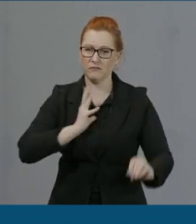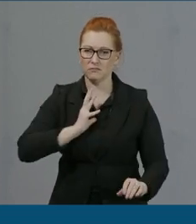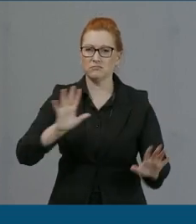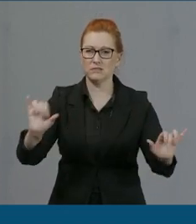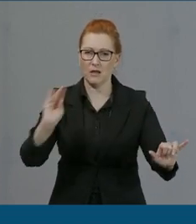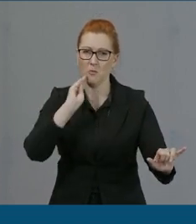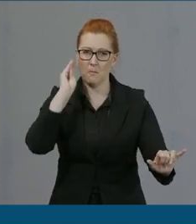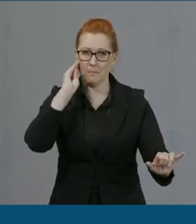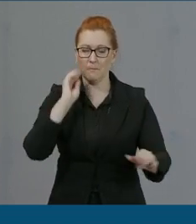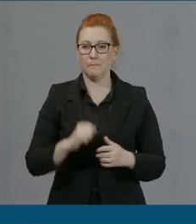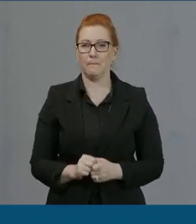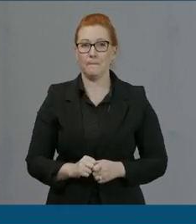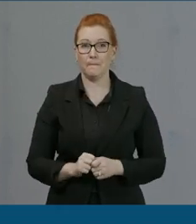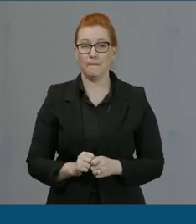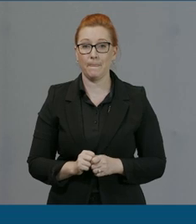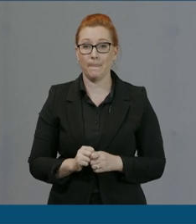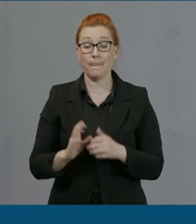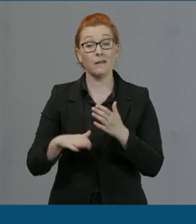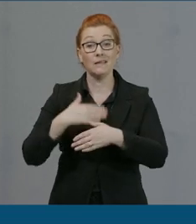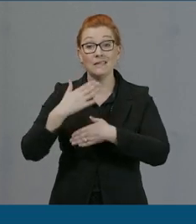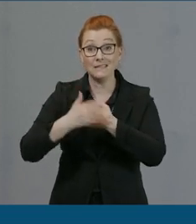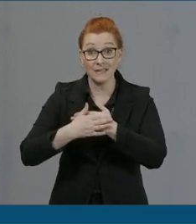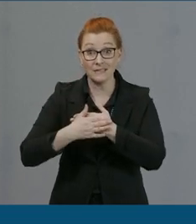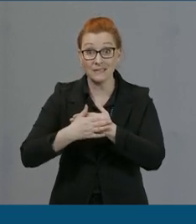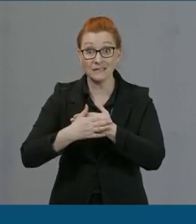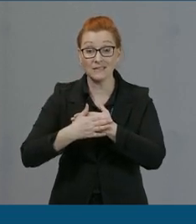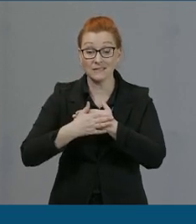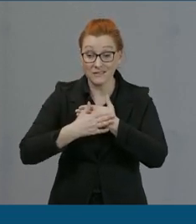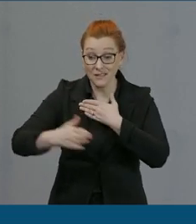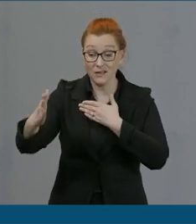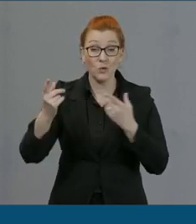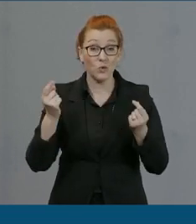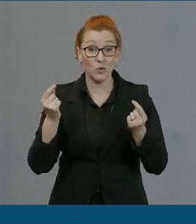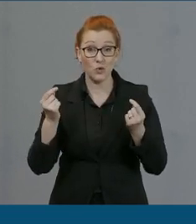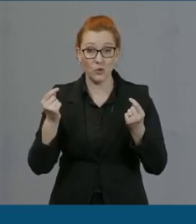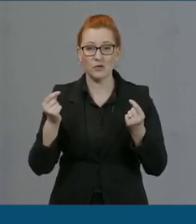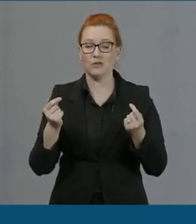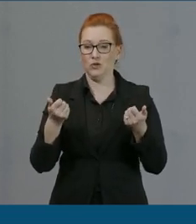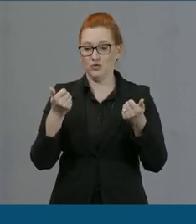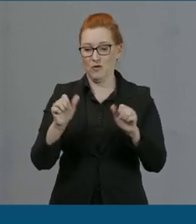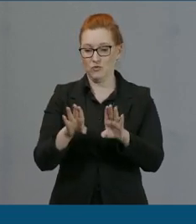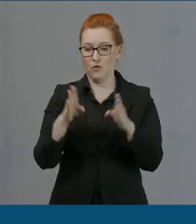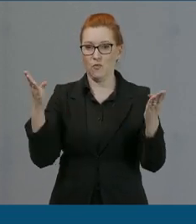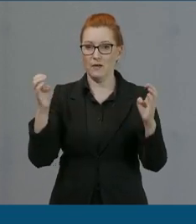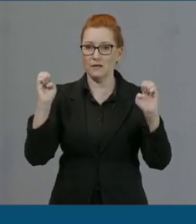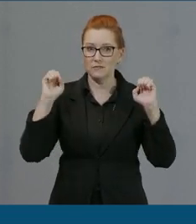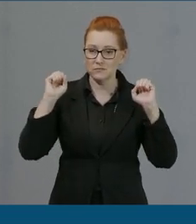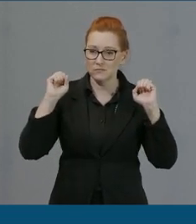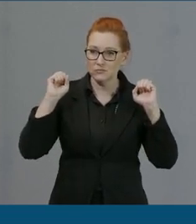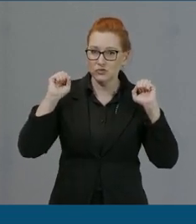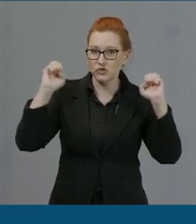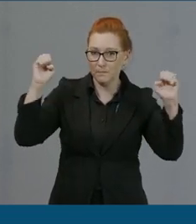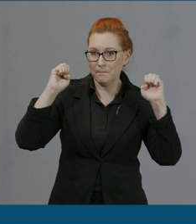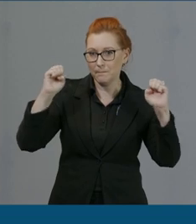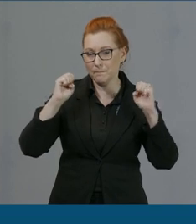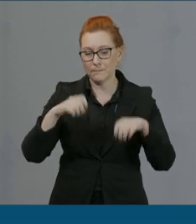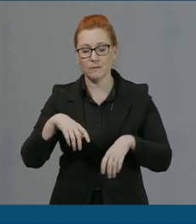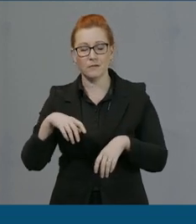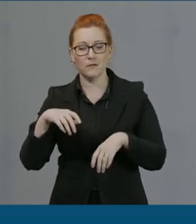What's next? We're working with the fitness industry. So there will be more to follow here. If